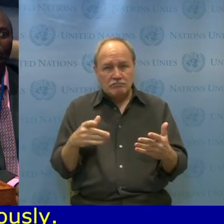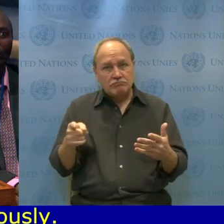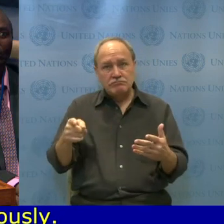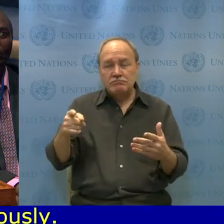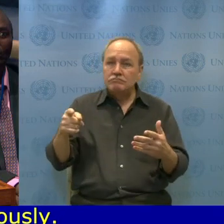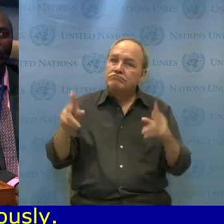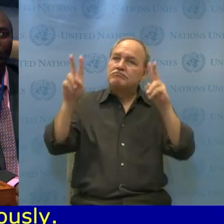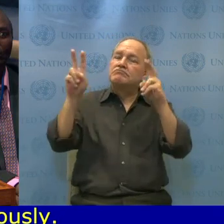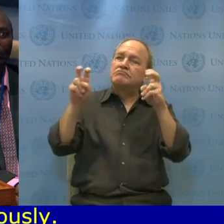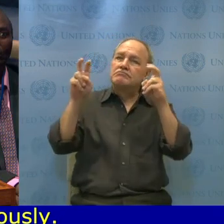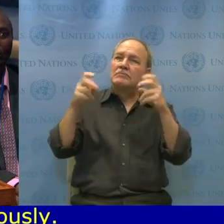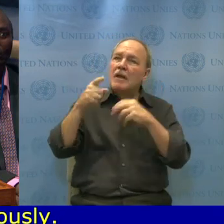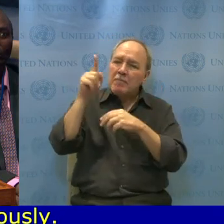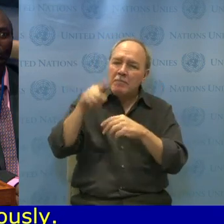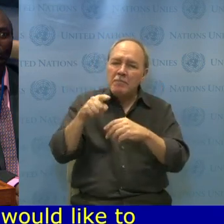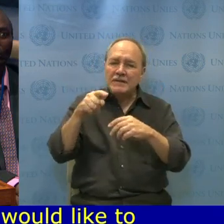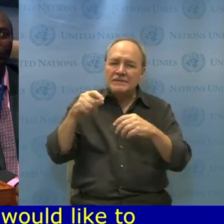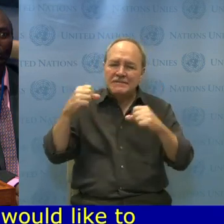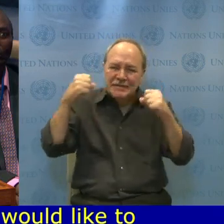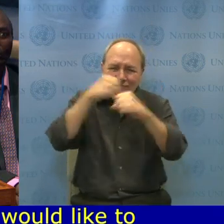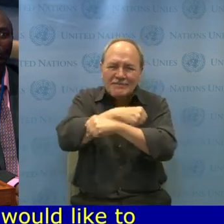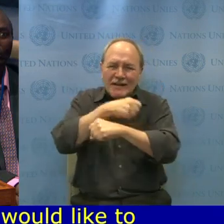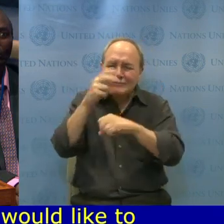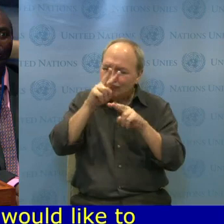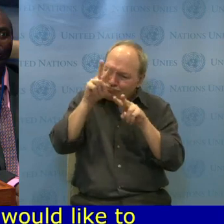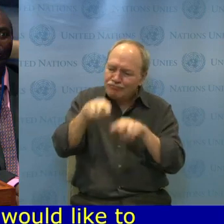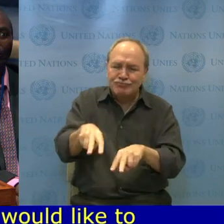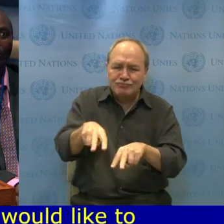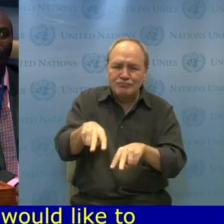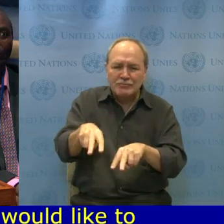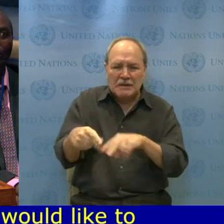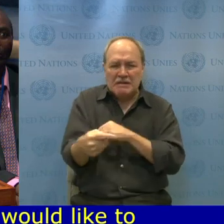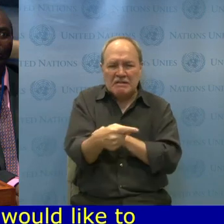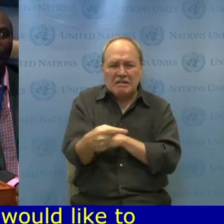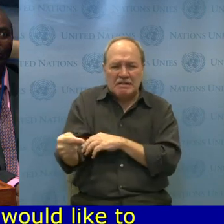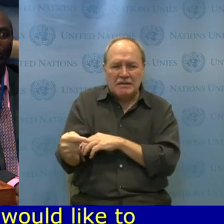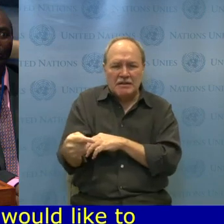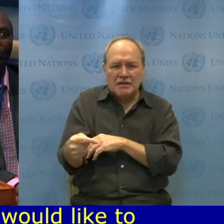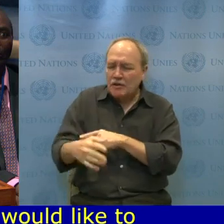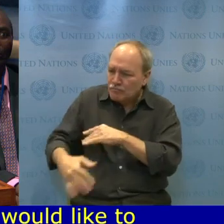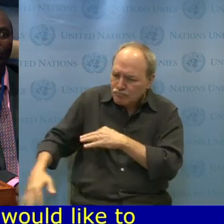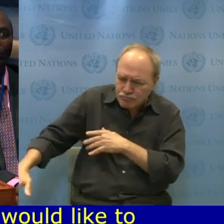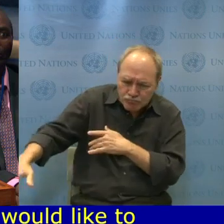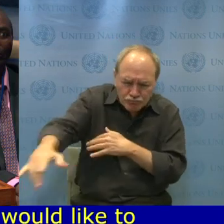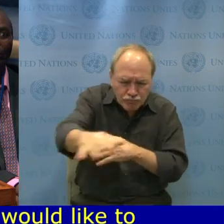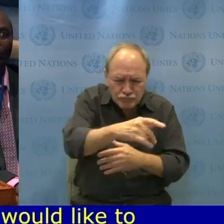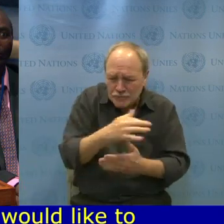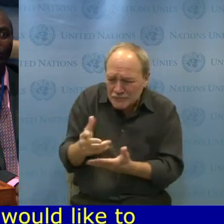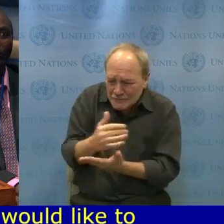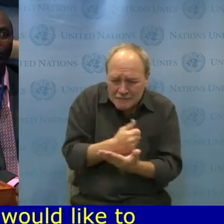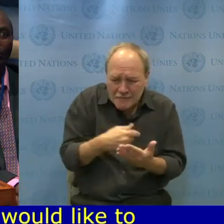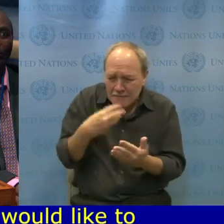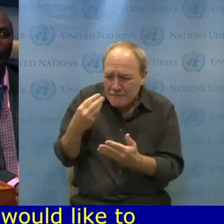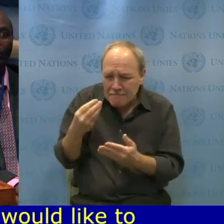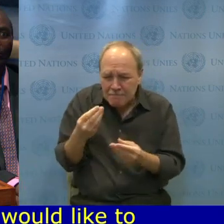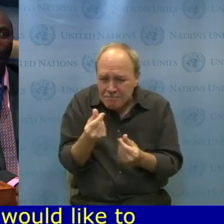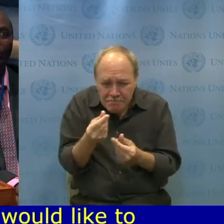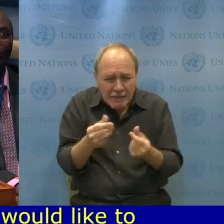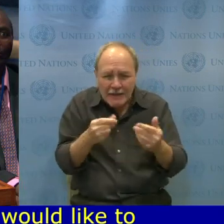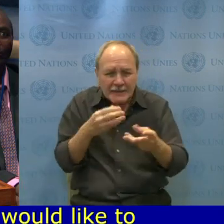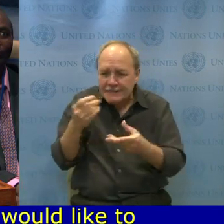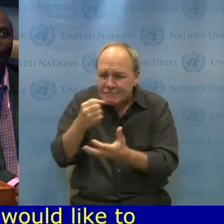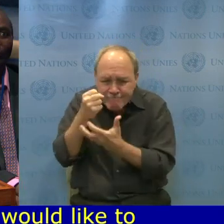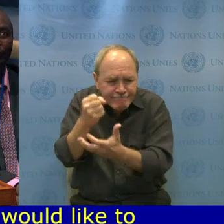we must fight stigma as well as mobilize resources while we promote